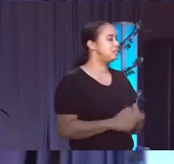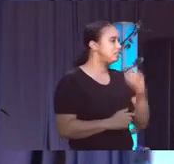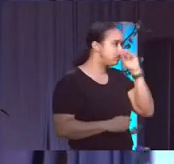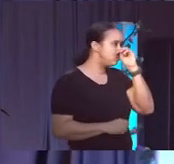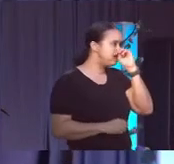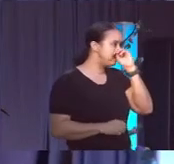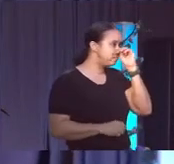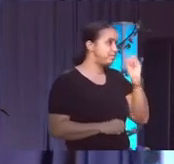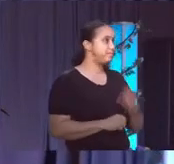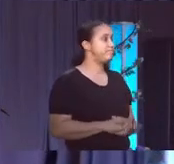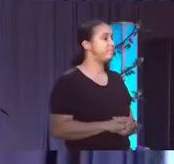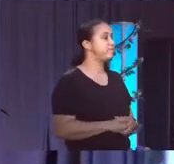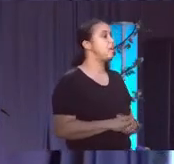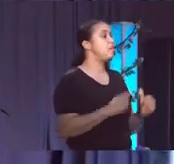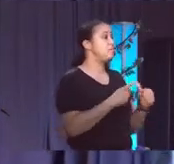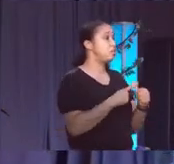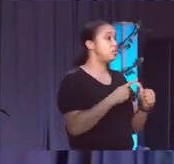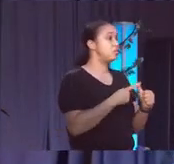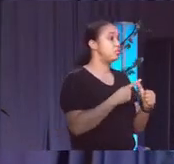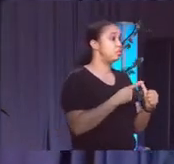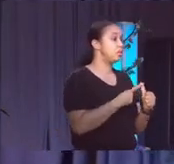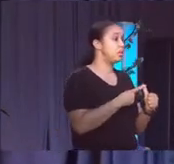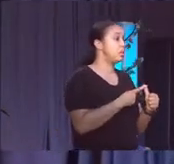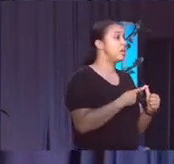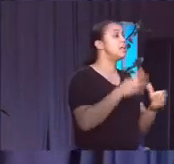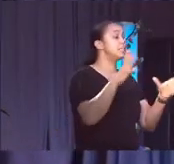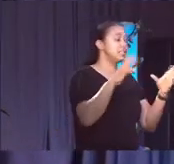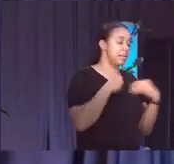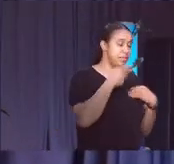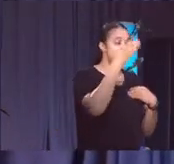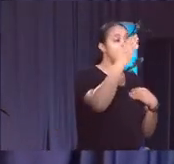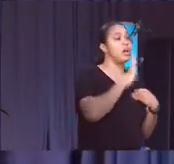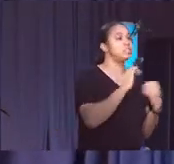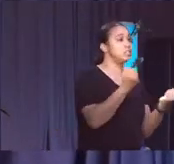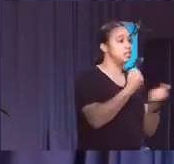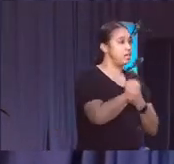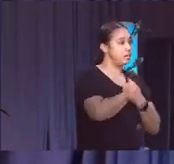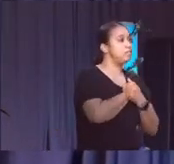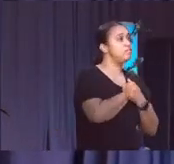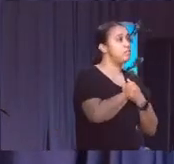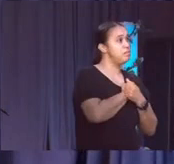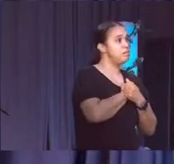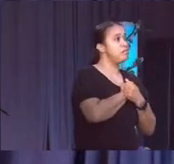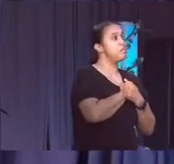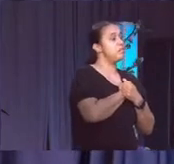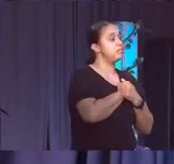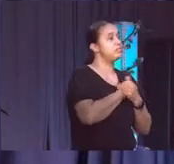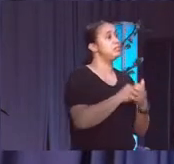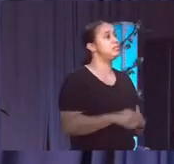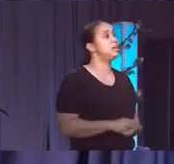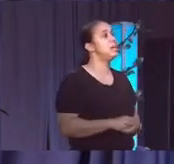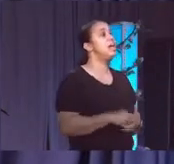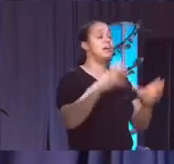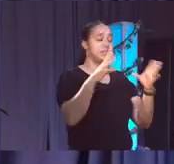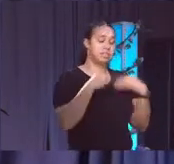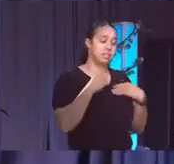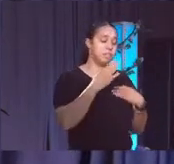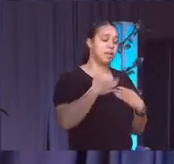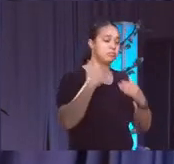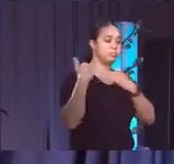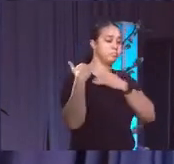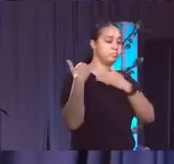So the first statement was what? I've accepted God's love for me. I've accepted my